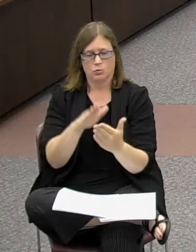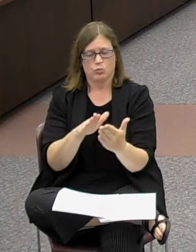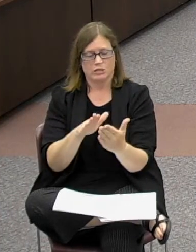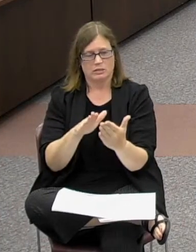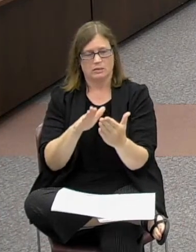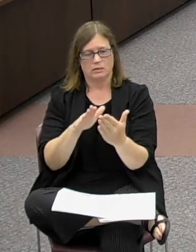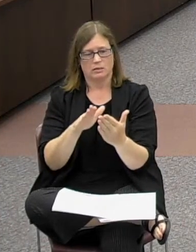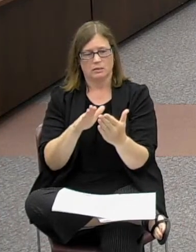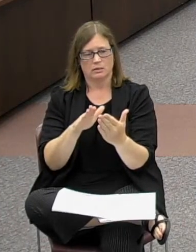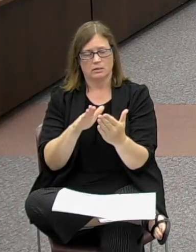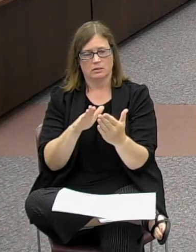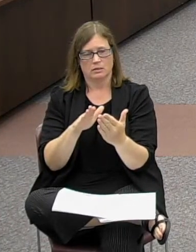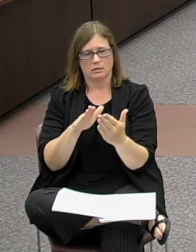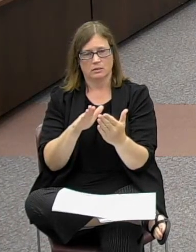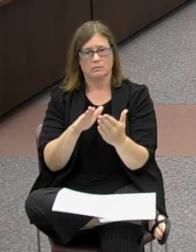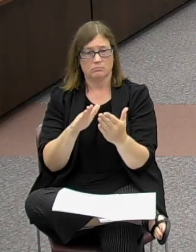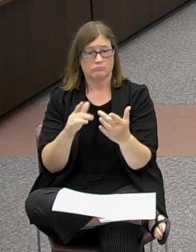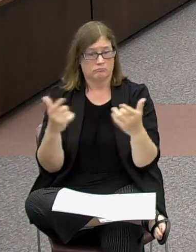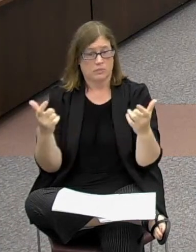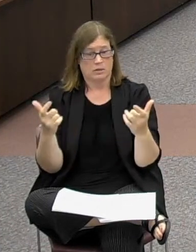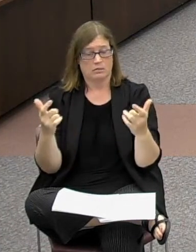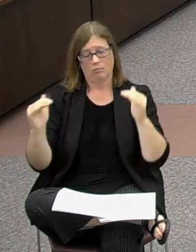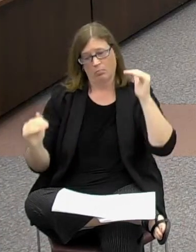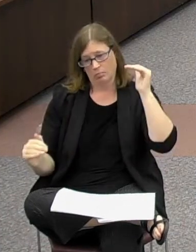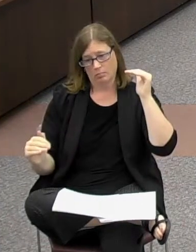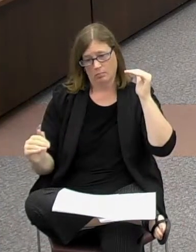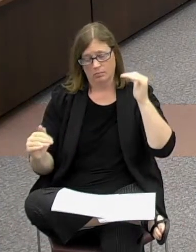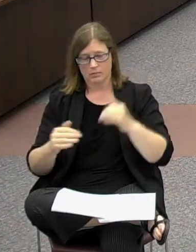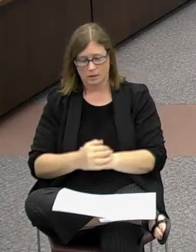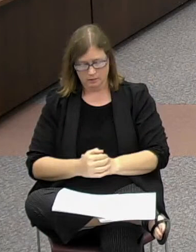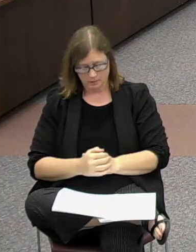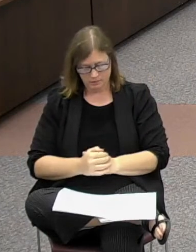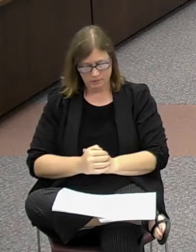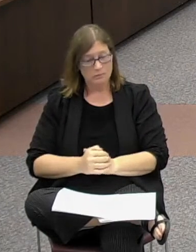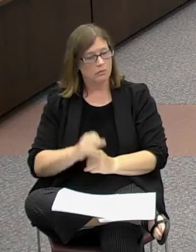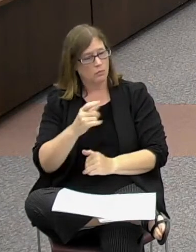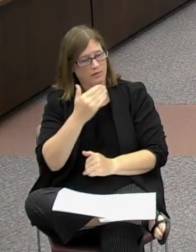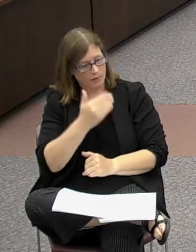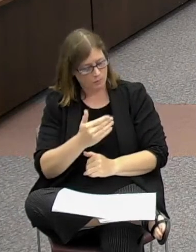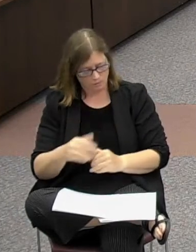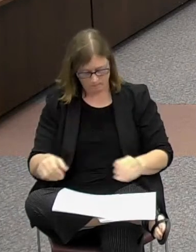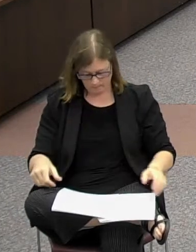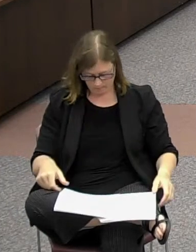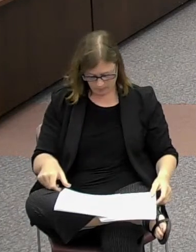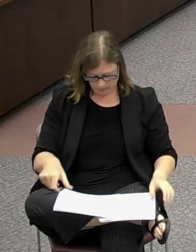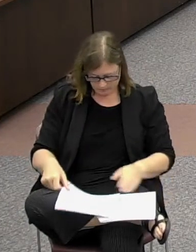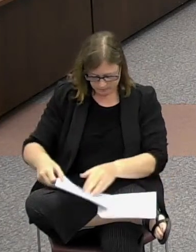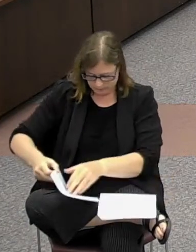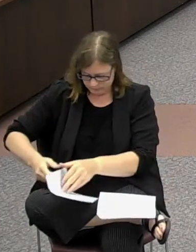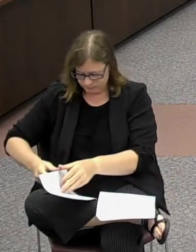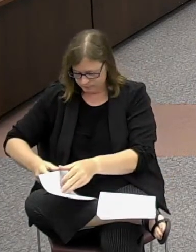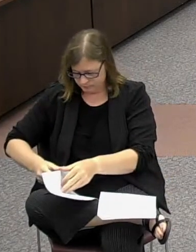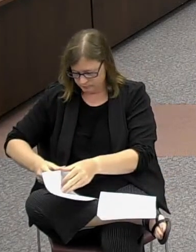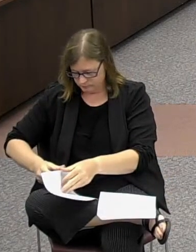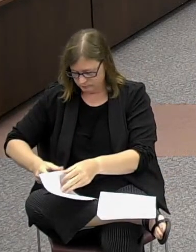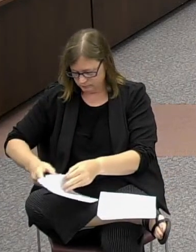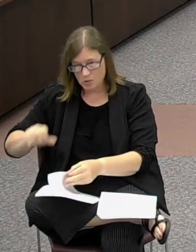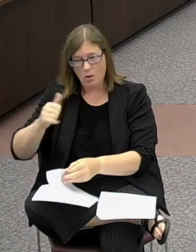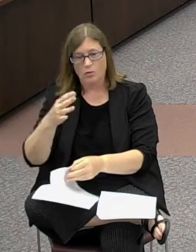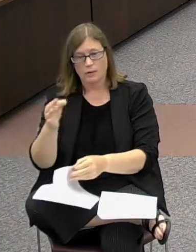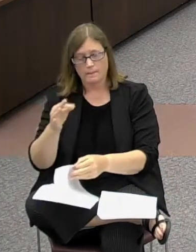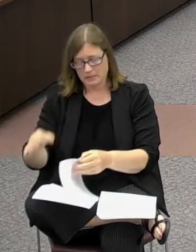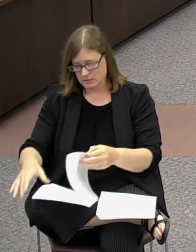those pretty big inequities. Thank you, Tony. Any other comments?